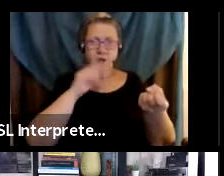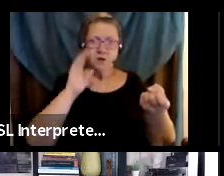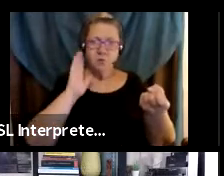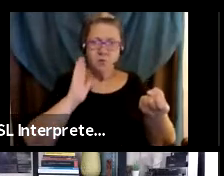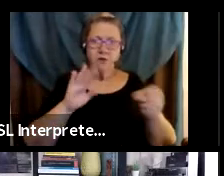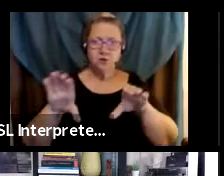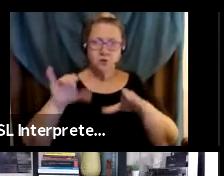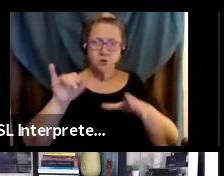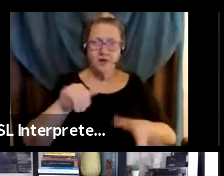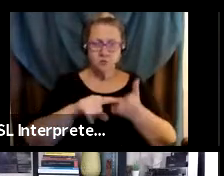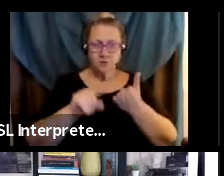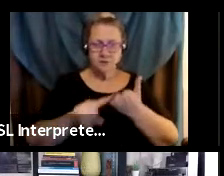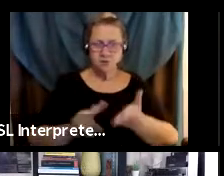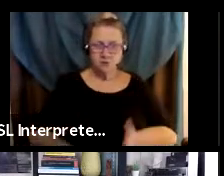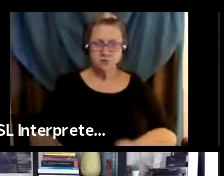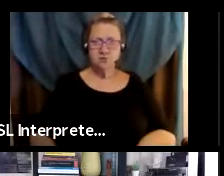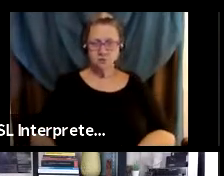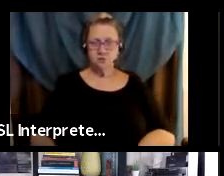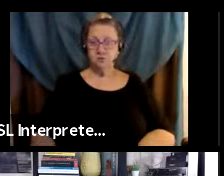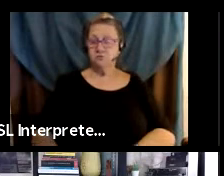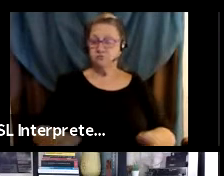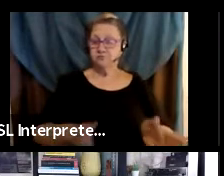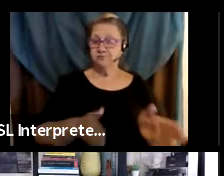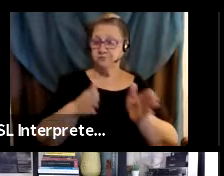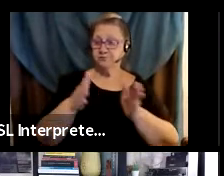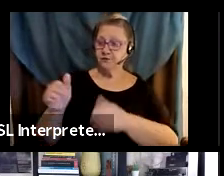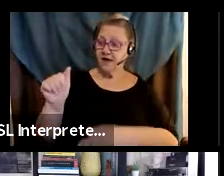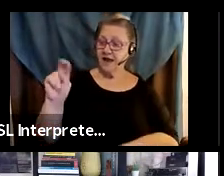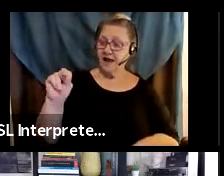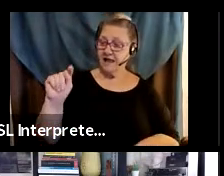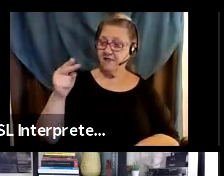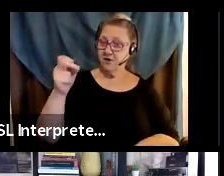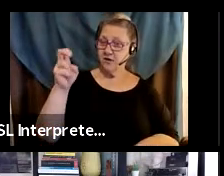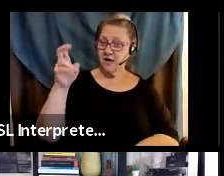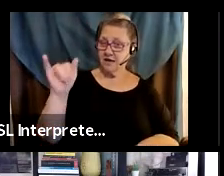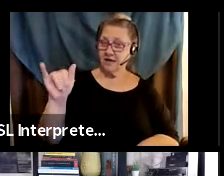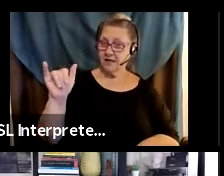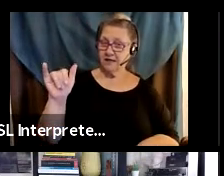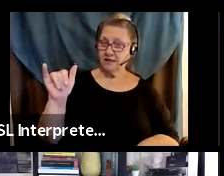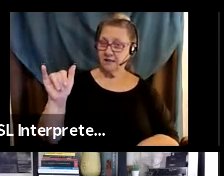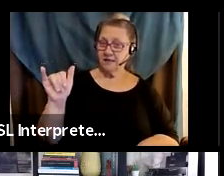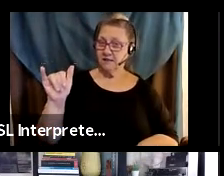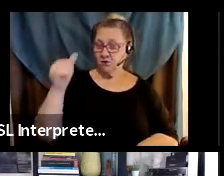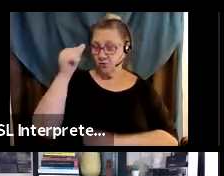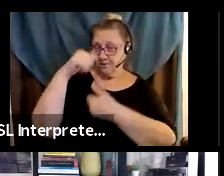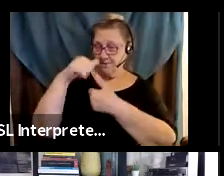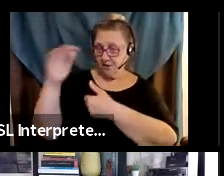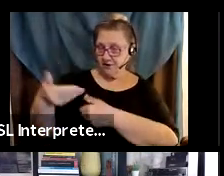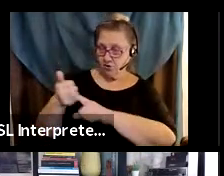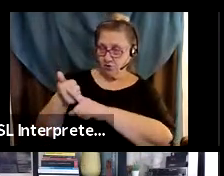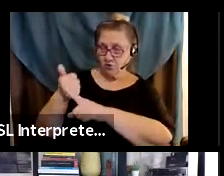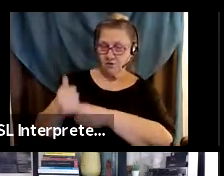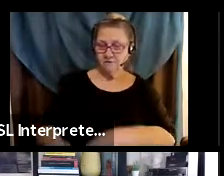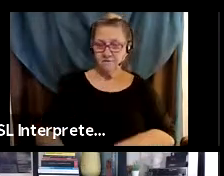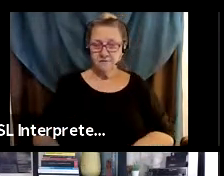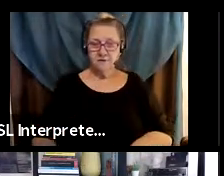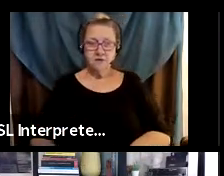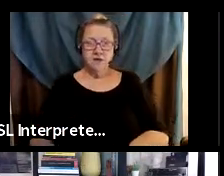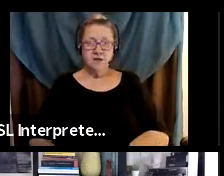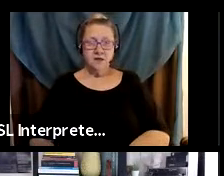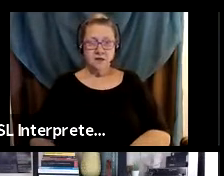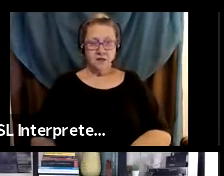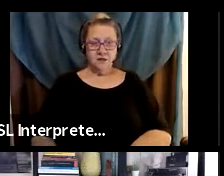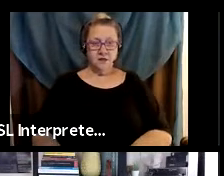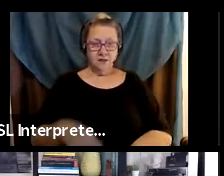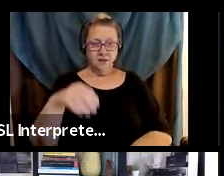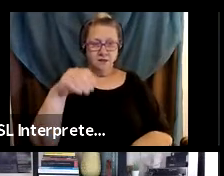Thank you both. Let's go to Anthony and then we'll go to Dr. Chon. Go ahead, Anthony. Don't forget to introduce yourself. Hi, Anthony Wright